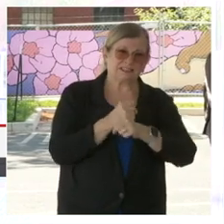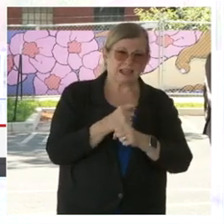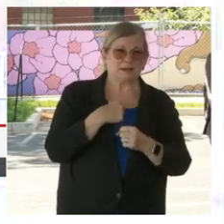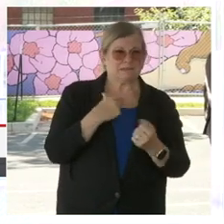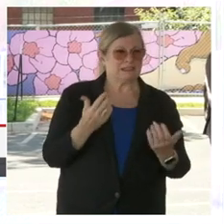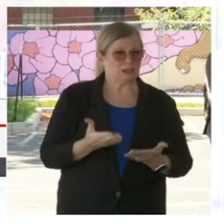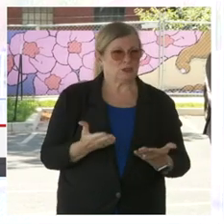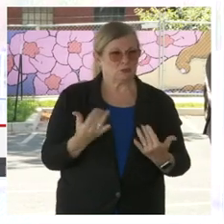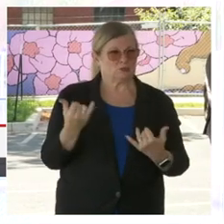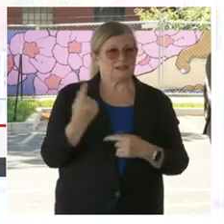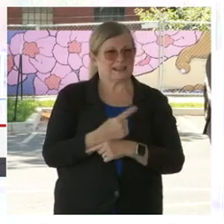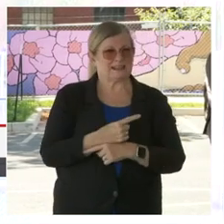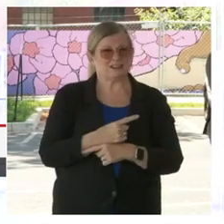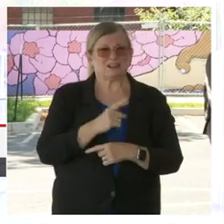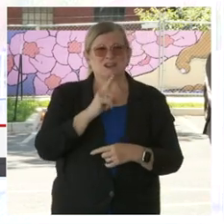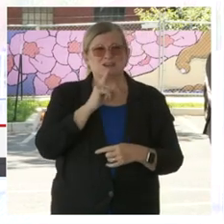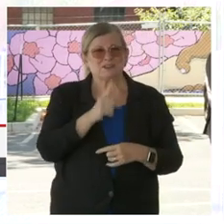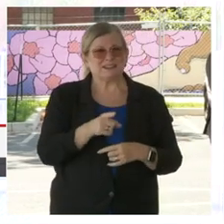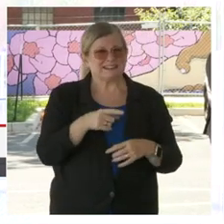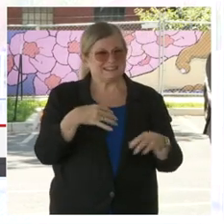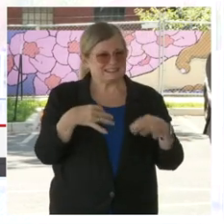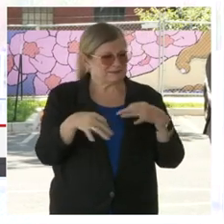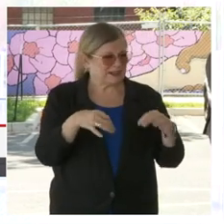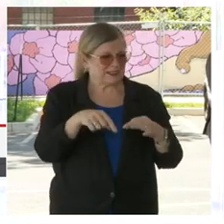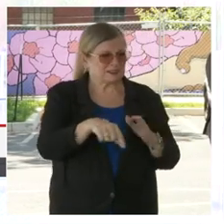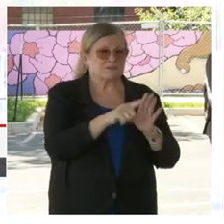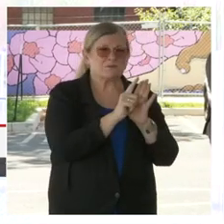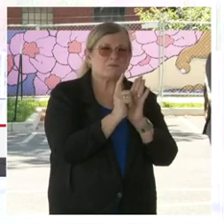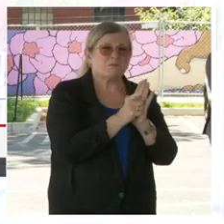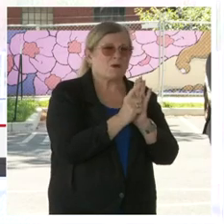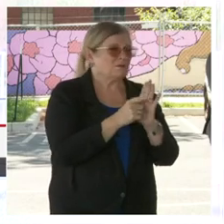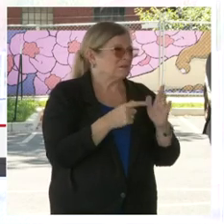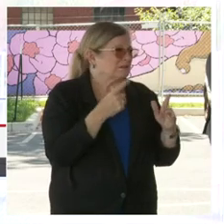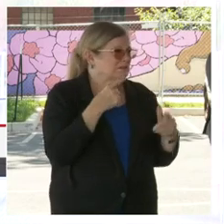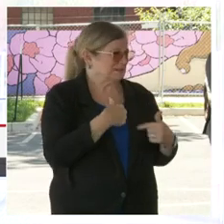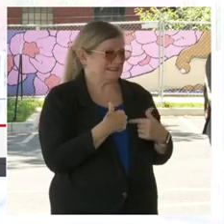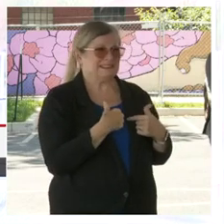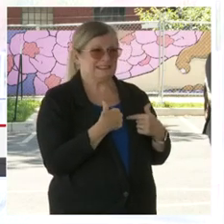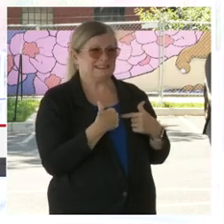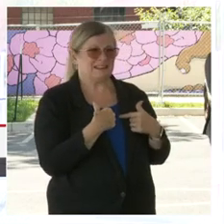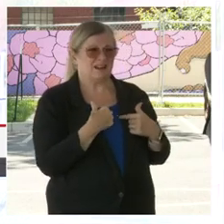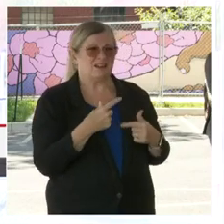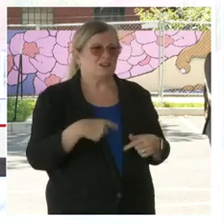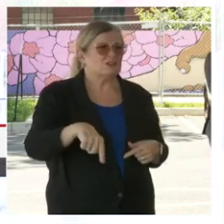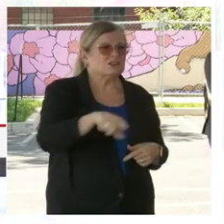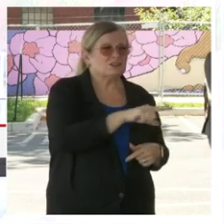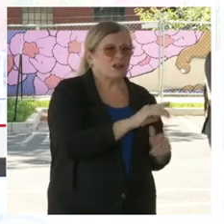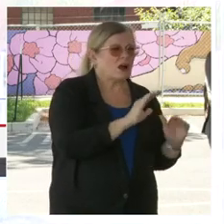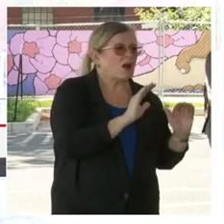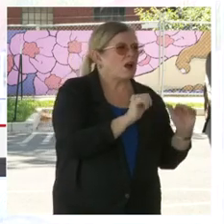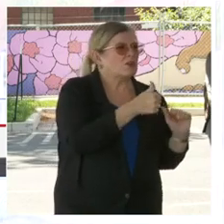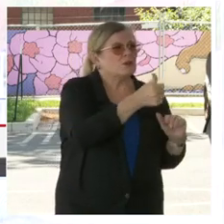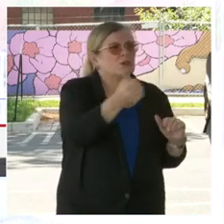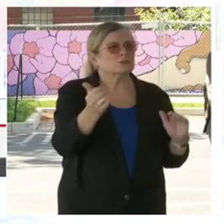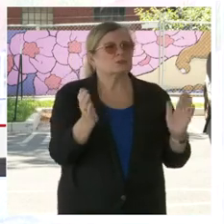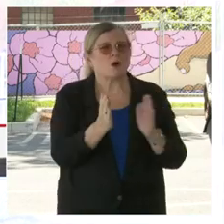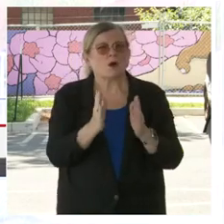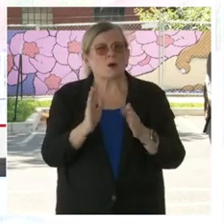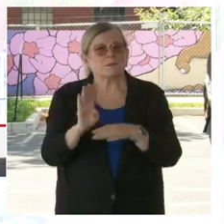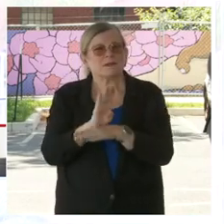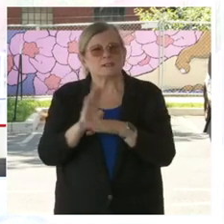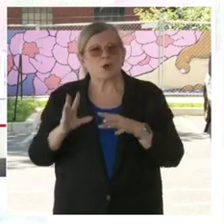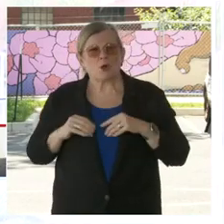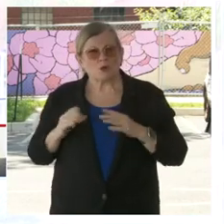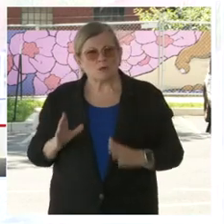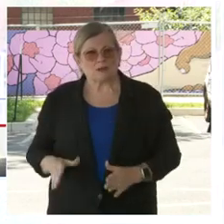and further explains what this moment in time means to myself and to other small business owners that have been chosen through a rigorous